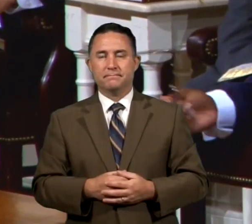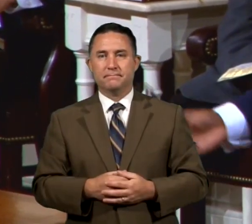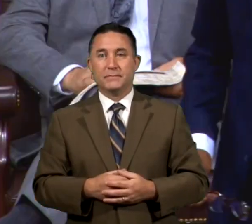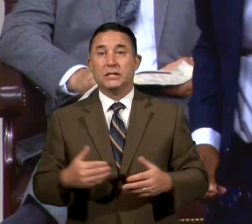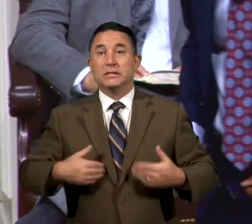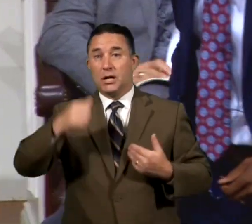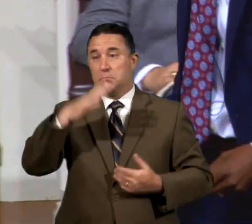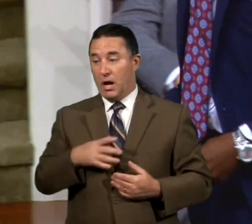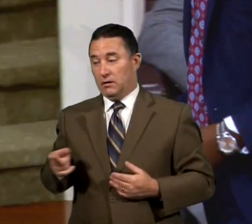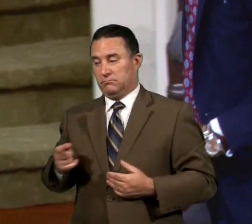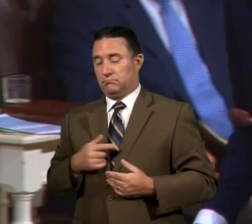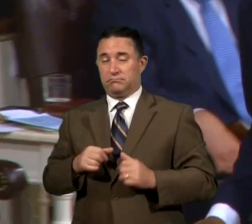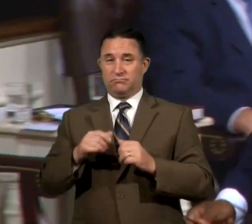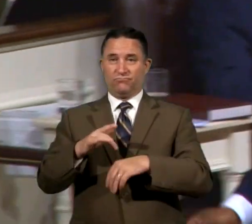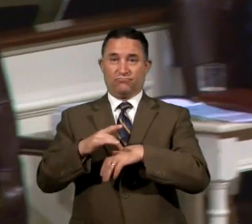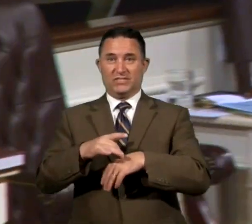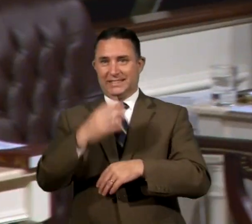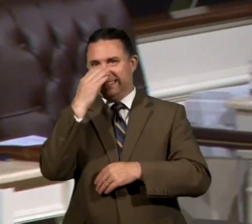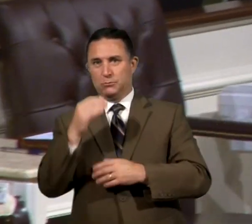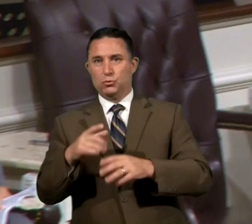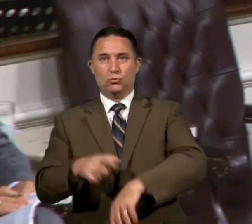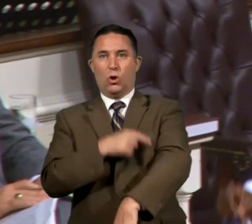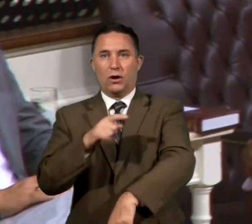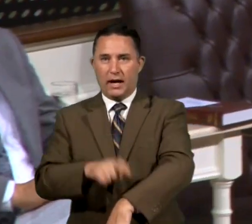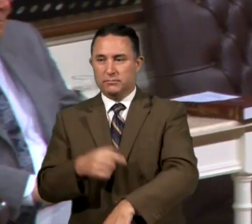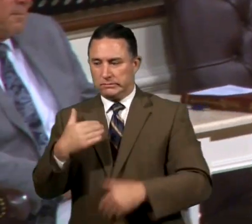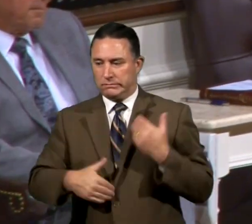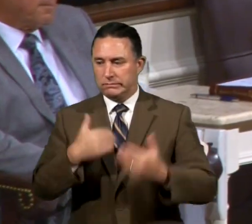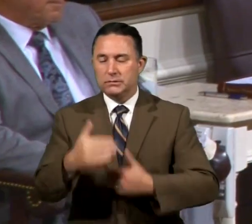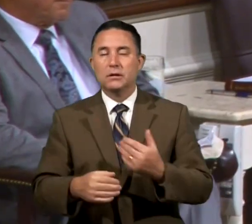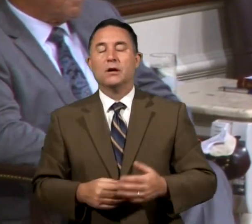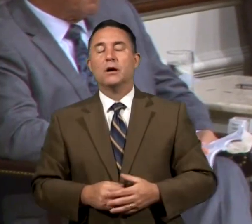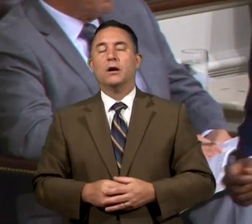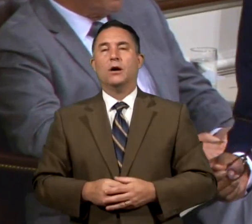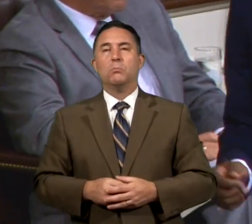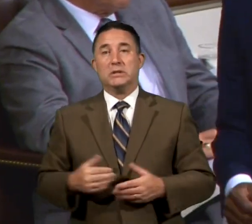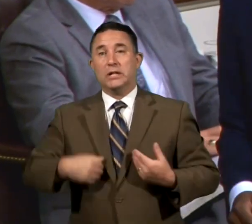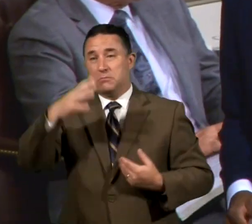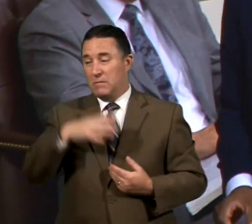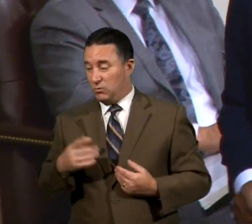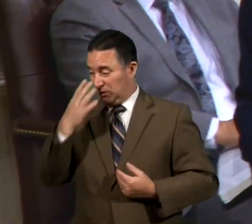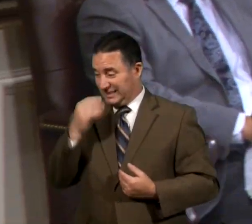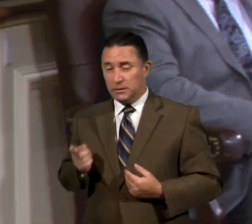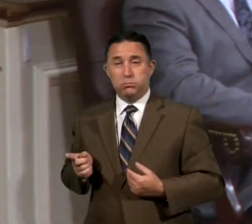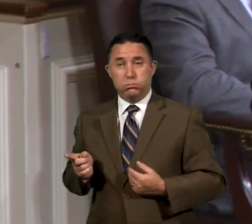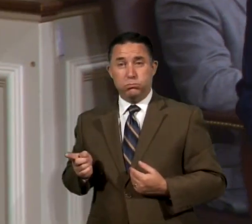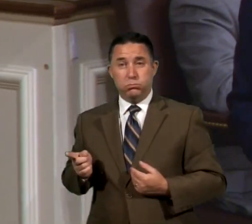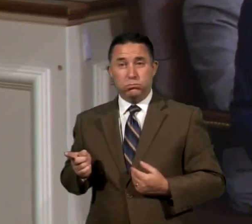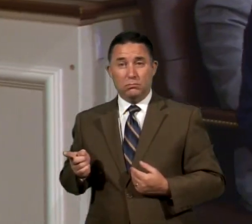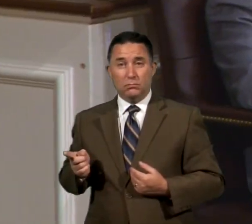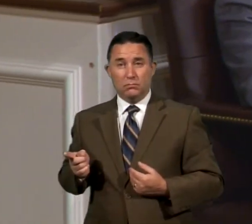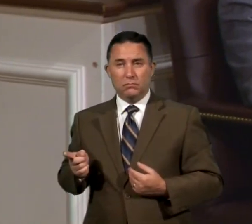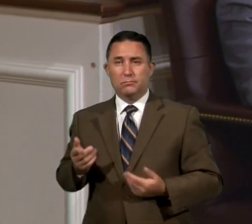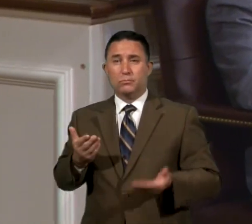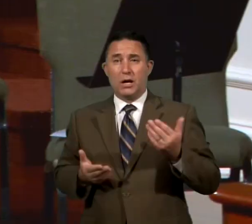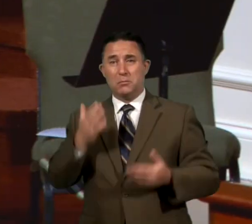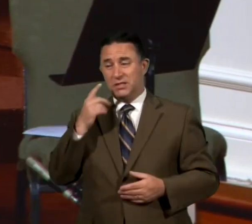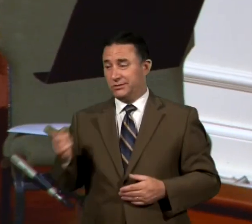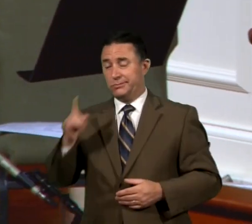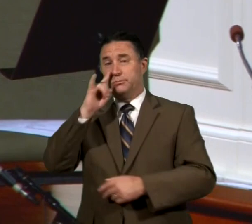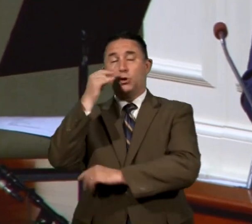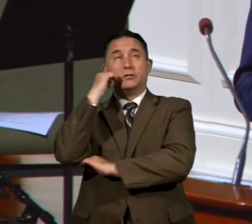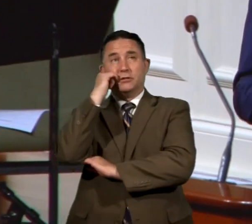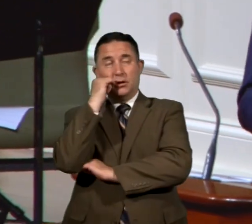The young man, I'm not going to stay on this sleep thing for too long. I got to move on. The young man went to sleep probably because he was